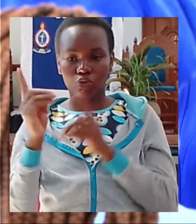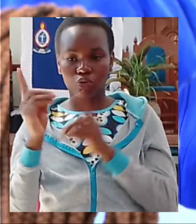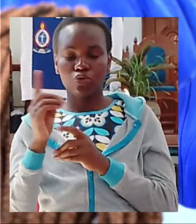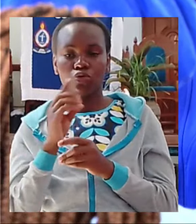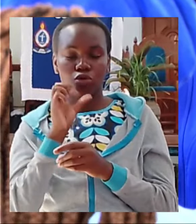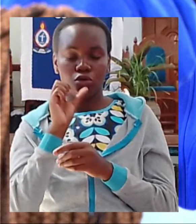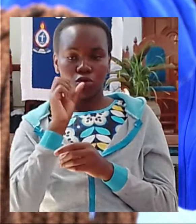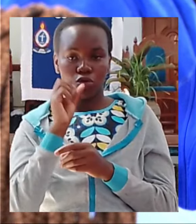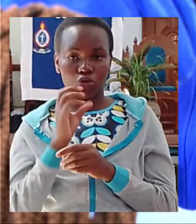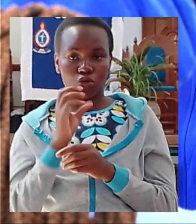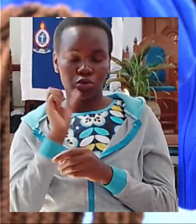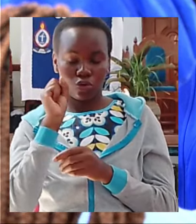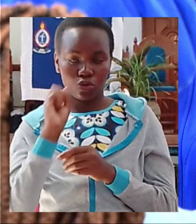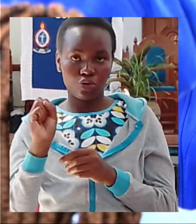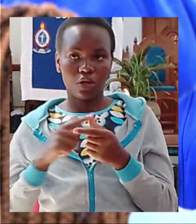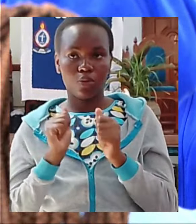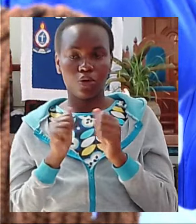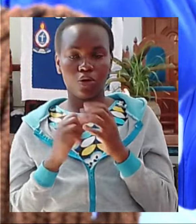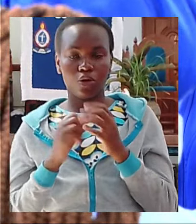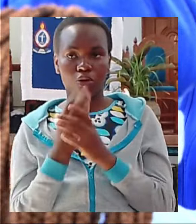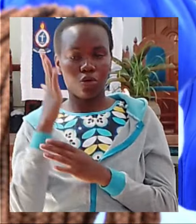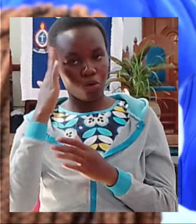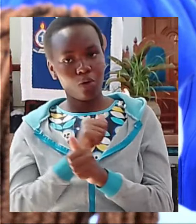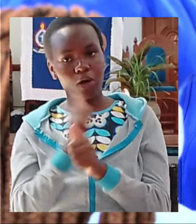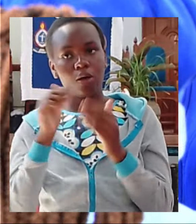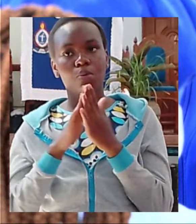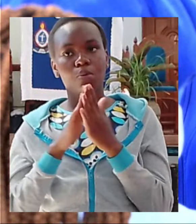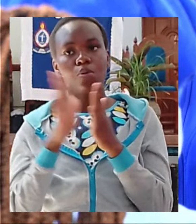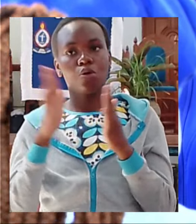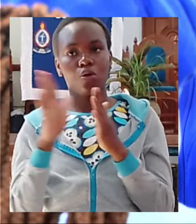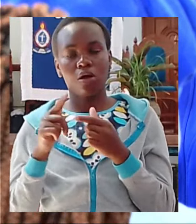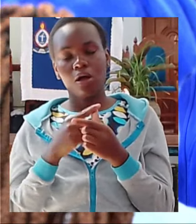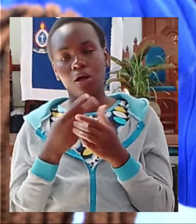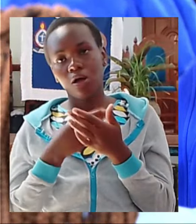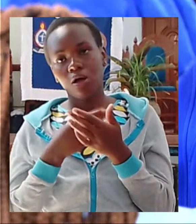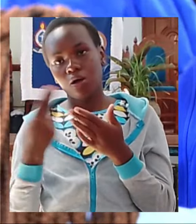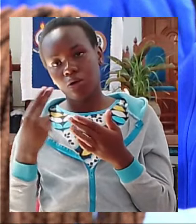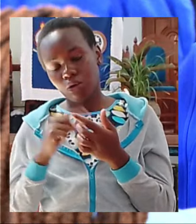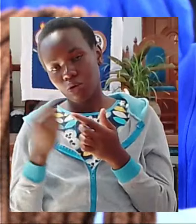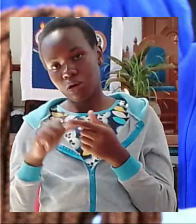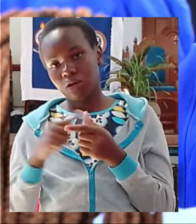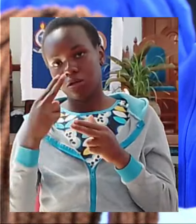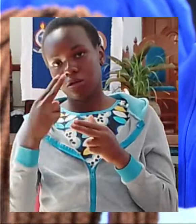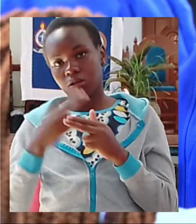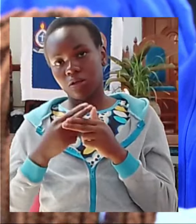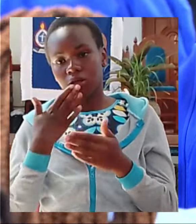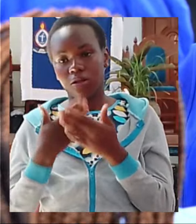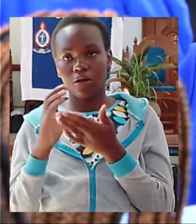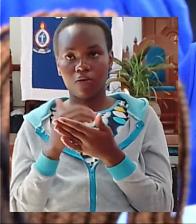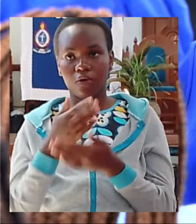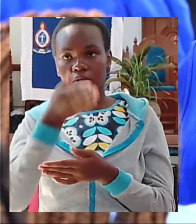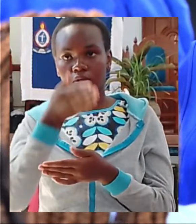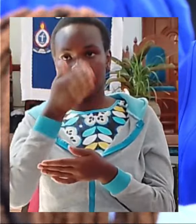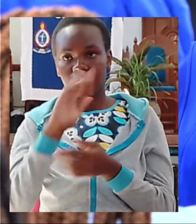as you uplift them from one glory to the other, they are going to know you more and more, to the glory and honor of your holy name. Thank you for these offerings, oh